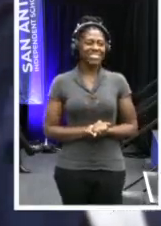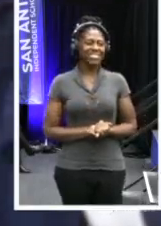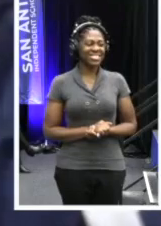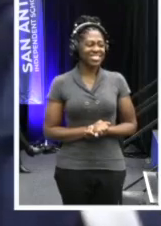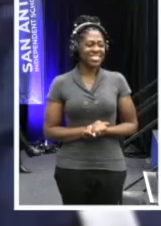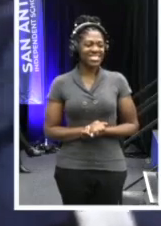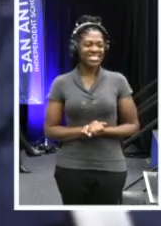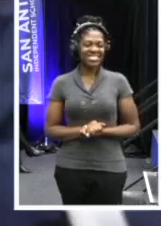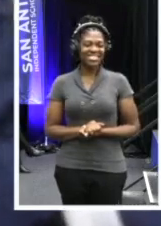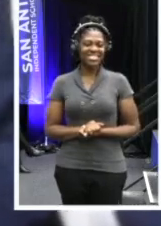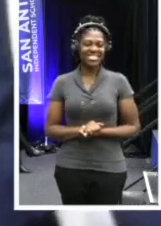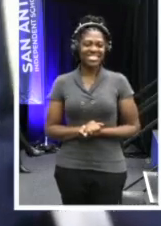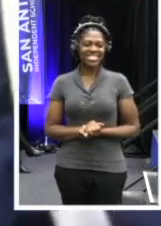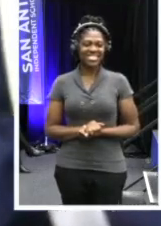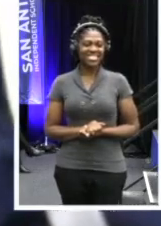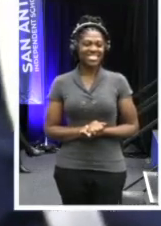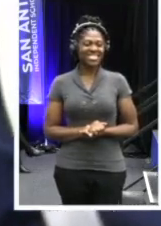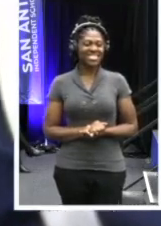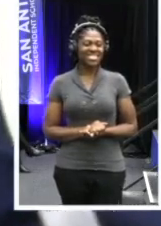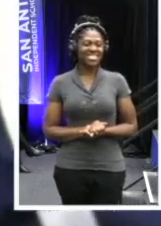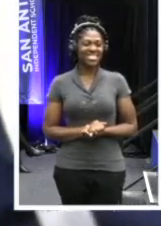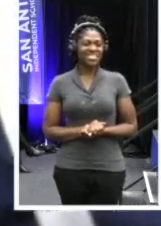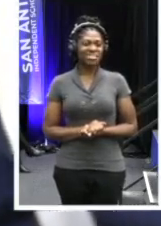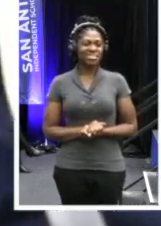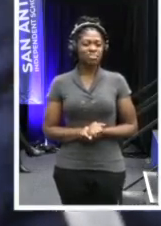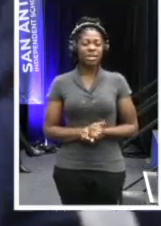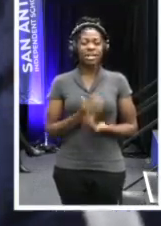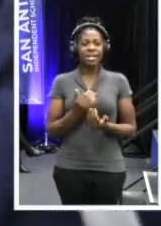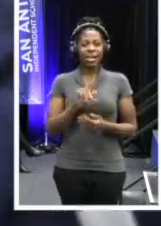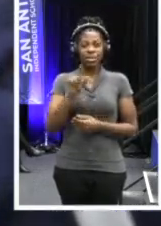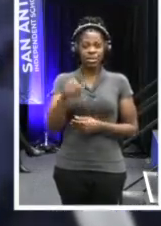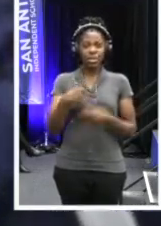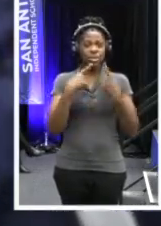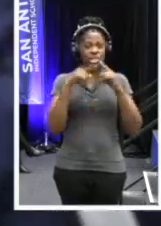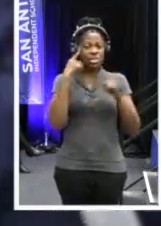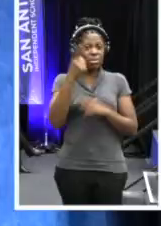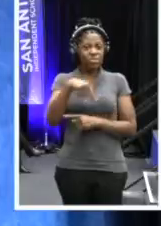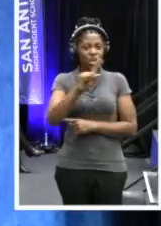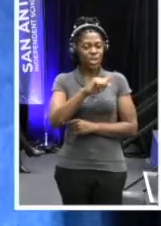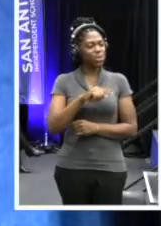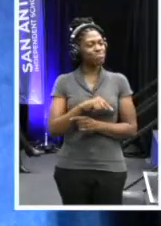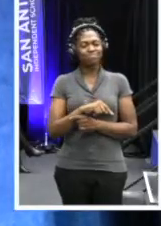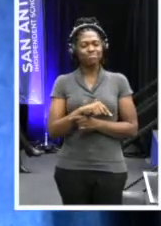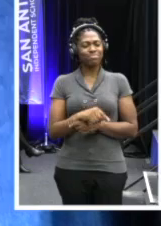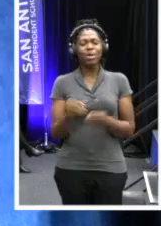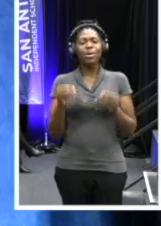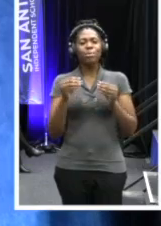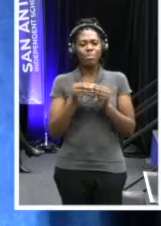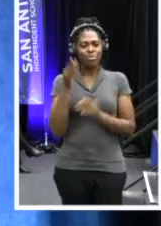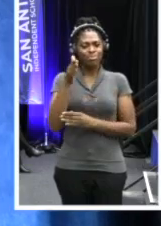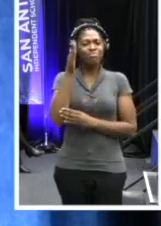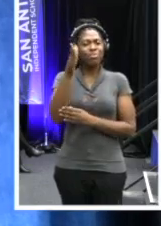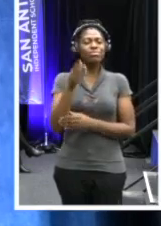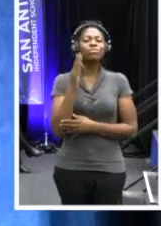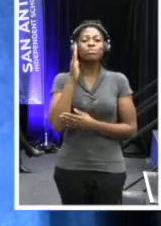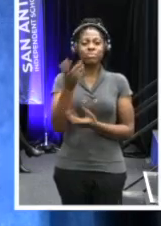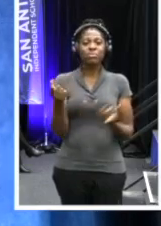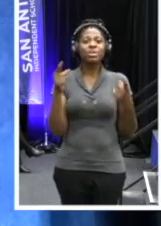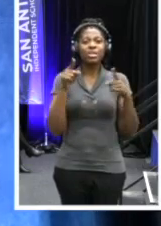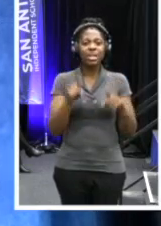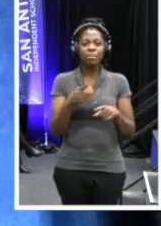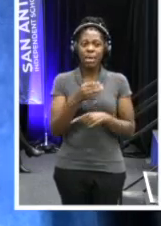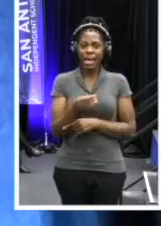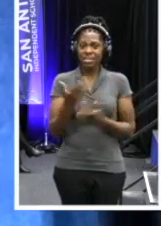This is one of the first of many achievements you will reach in your lives. You have already proven that you can do